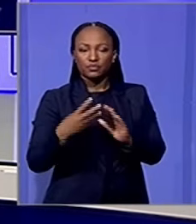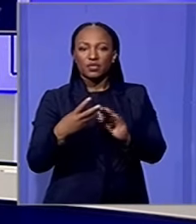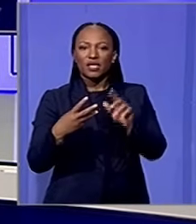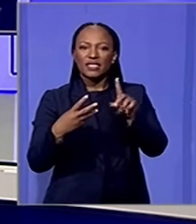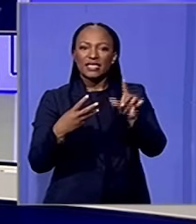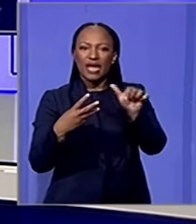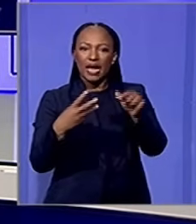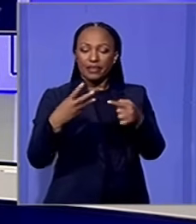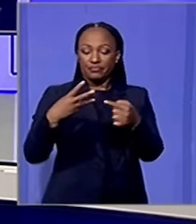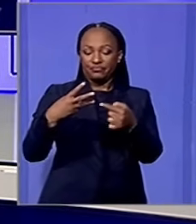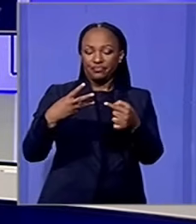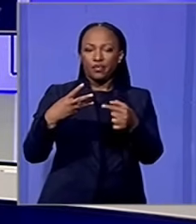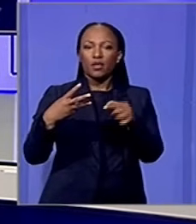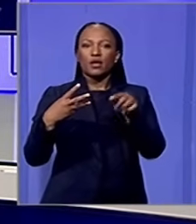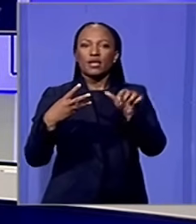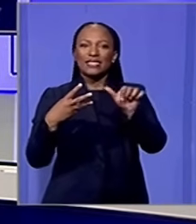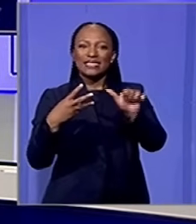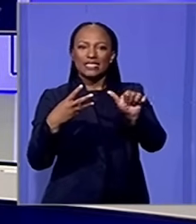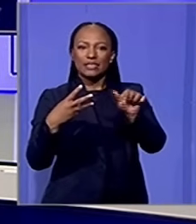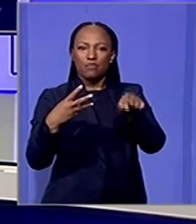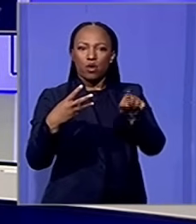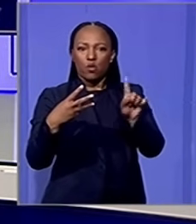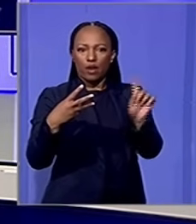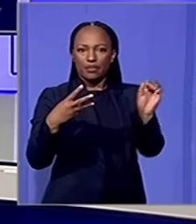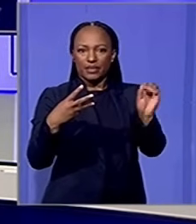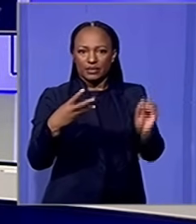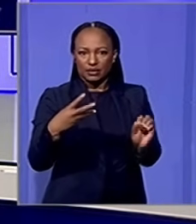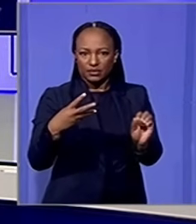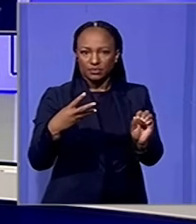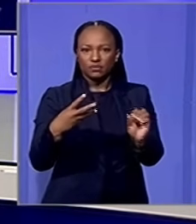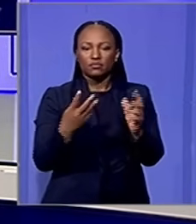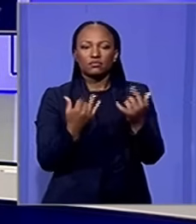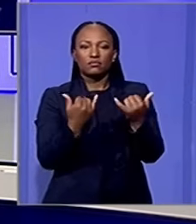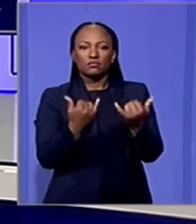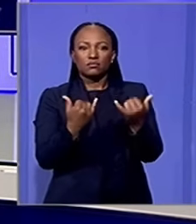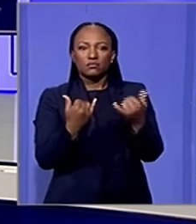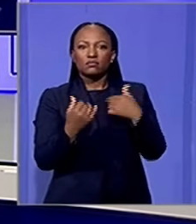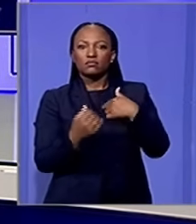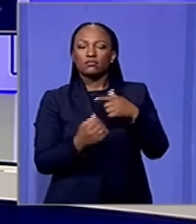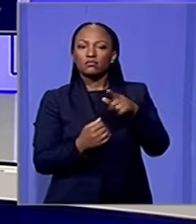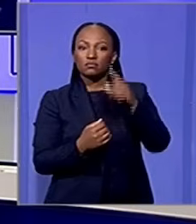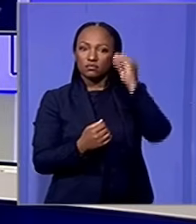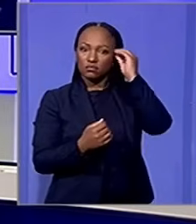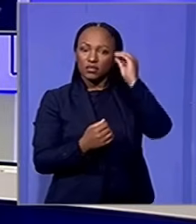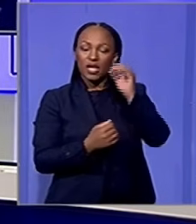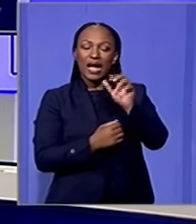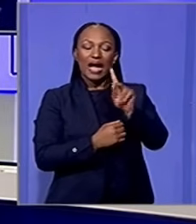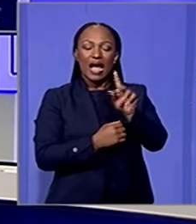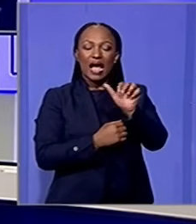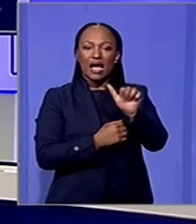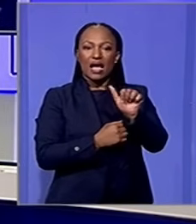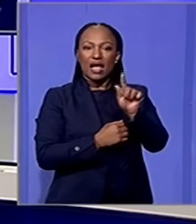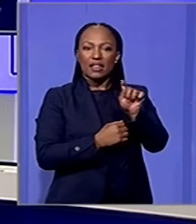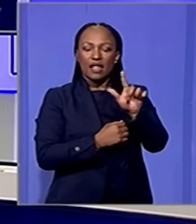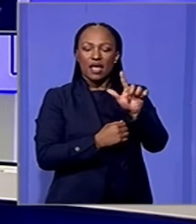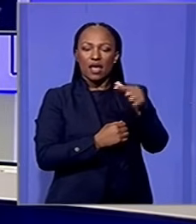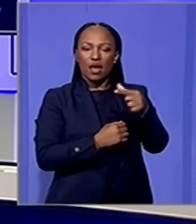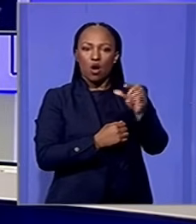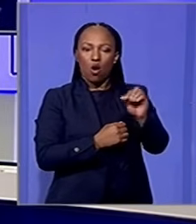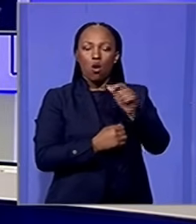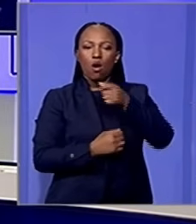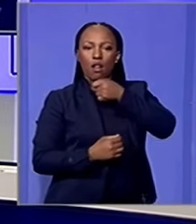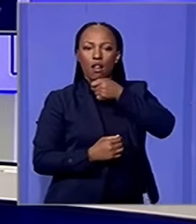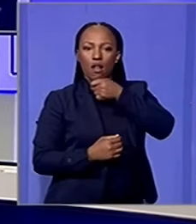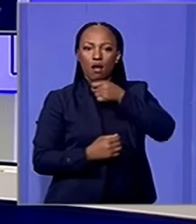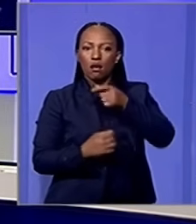e maemong a boraro ka provinseng yeo ka diperesente tše 6.1 mme ga ditaba wa SABC Katlego yone o di eme ka bogausu. Katlego